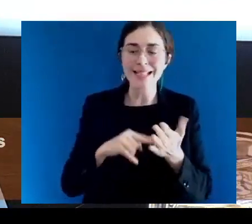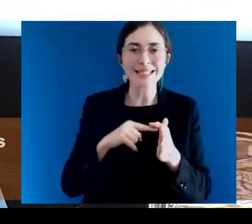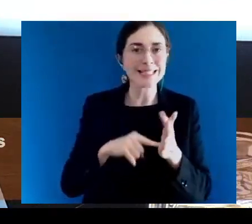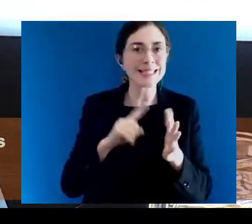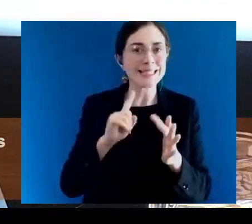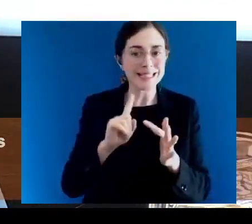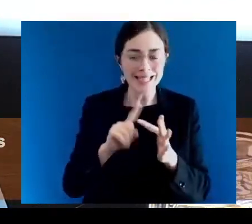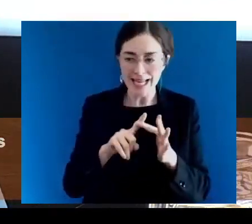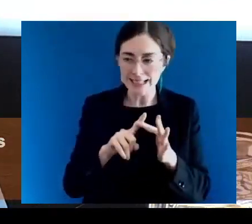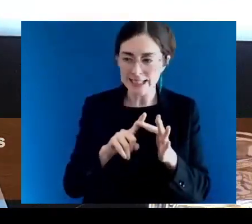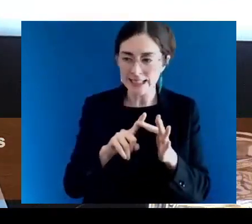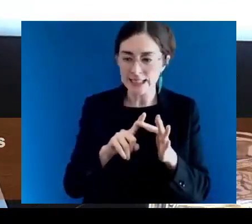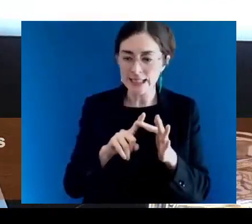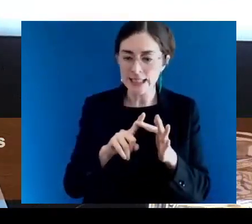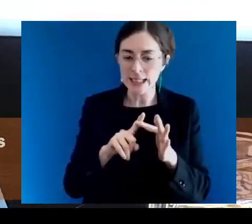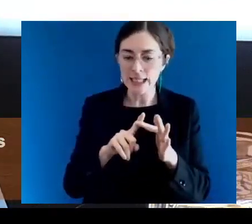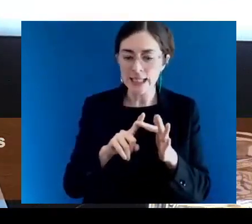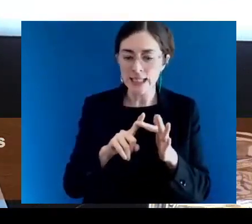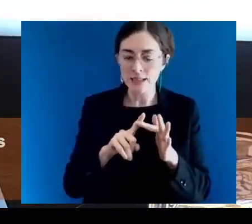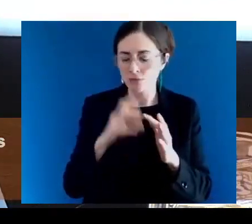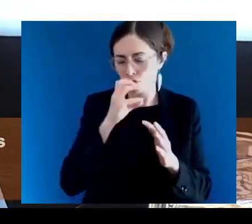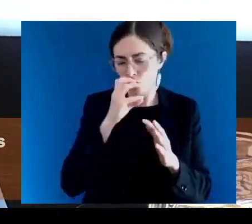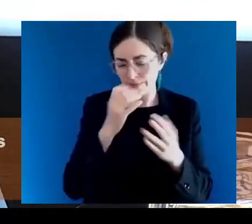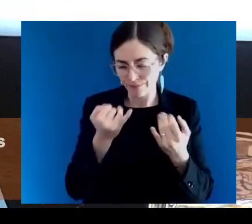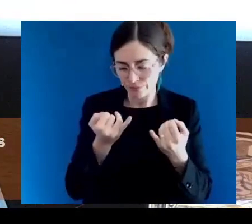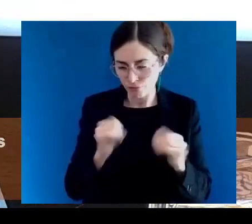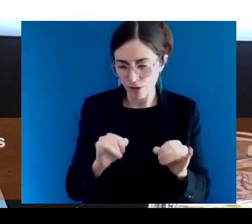I'm sorry, the forum. Apologies.